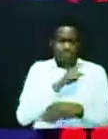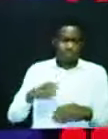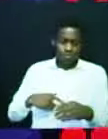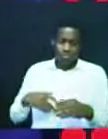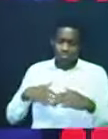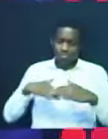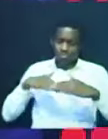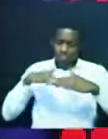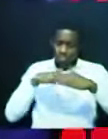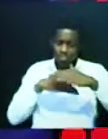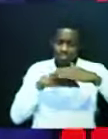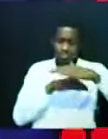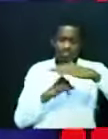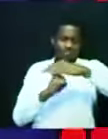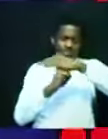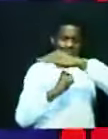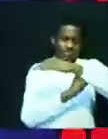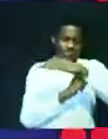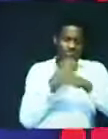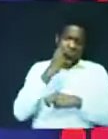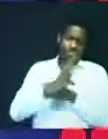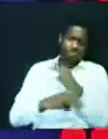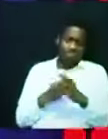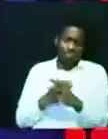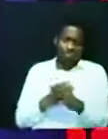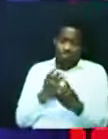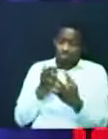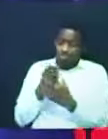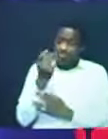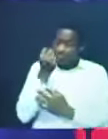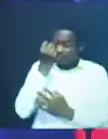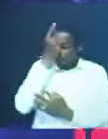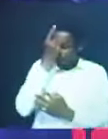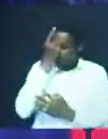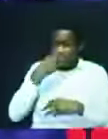understanding, he sets the heavens in place.